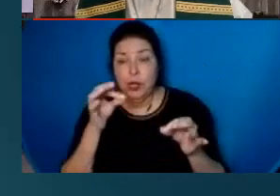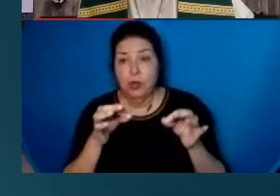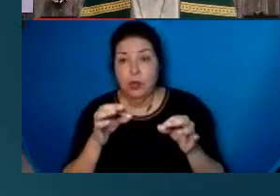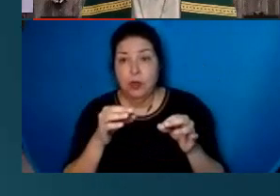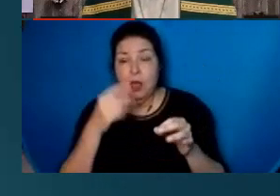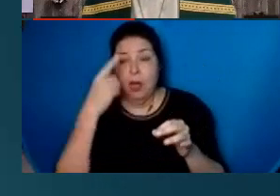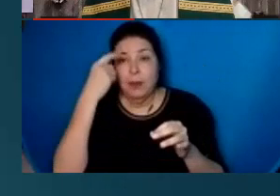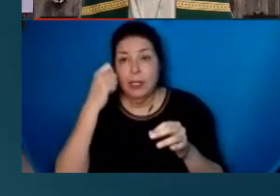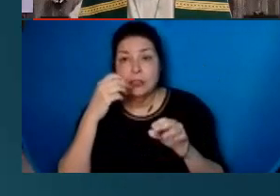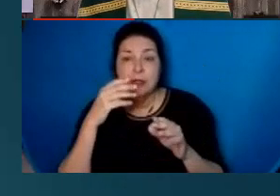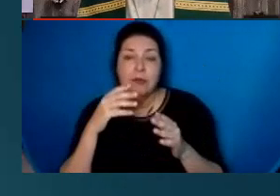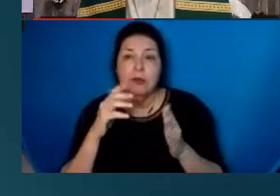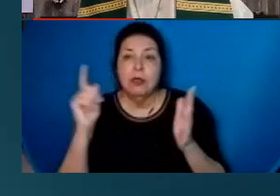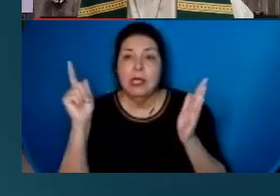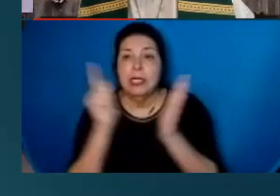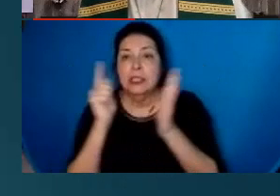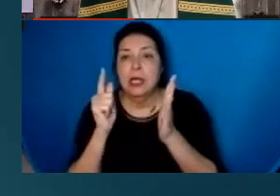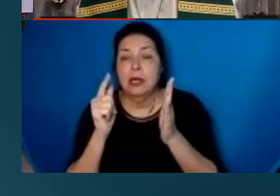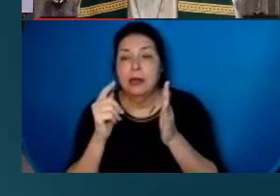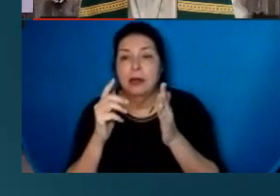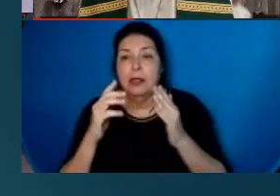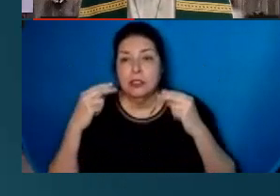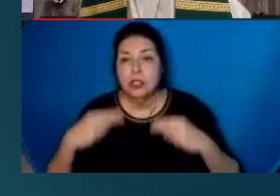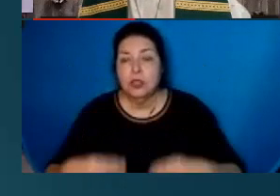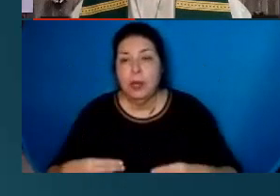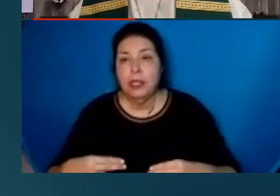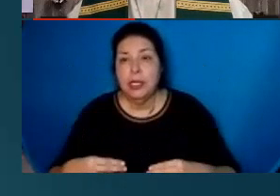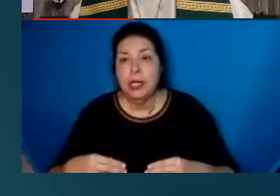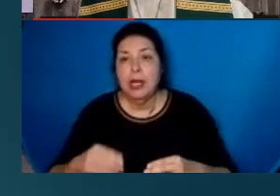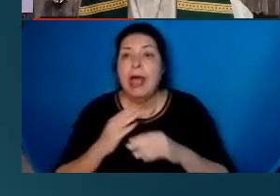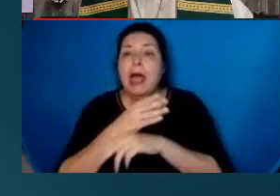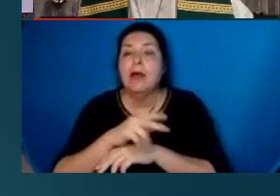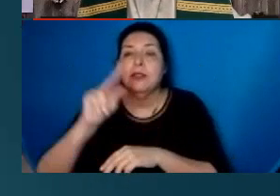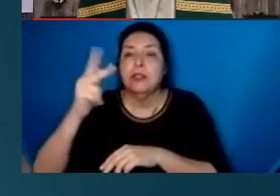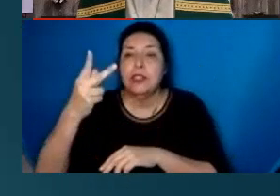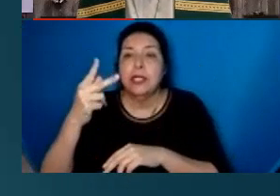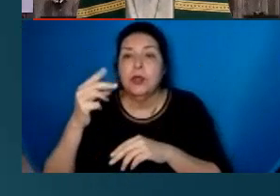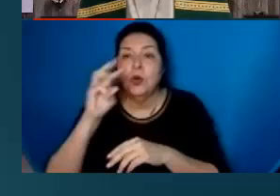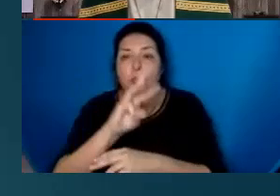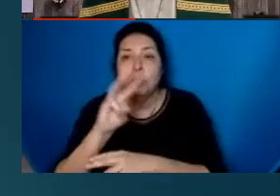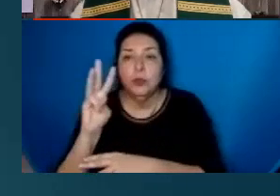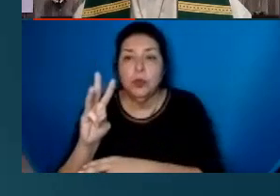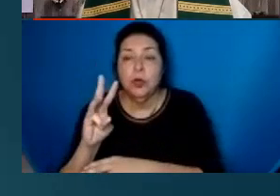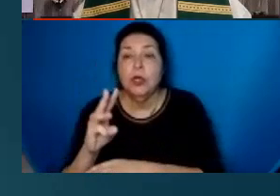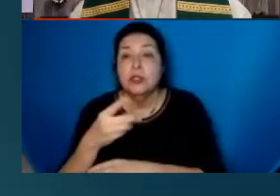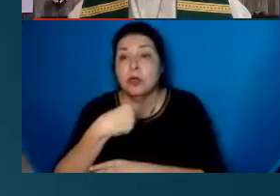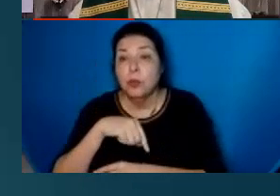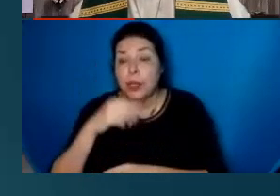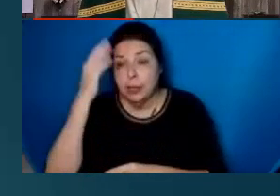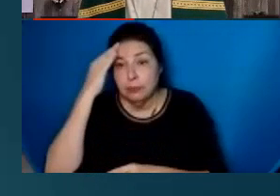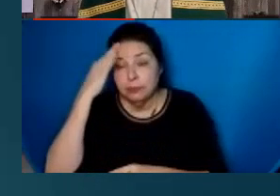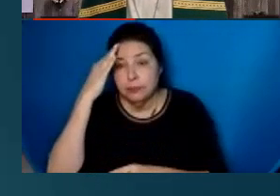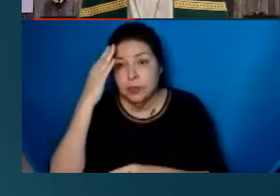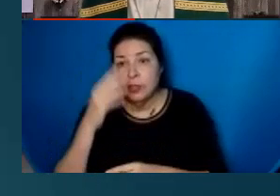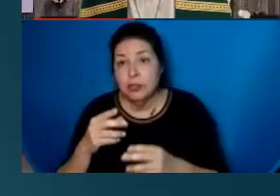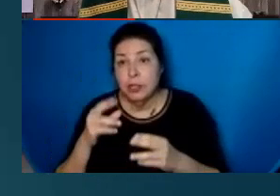War. In these and various other ways, we acknowledge there are rules even in war. And